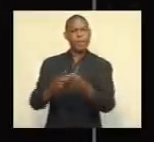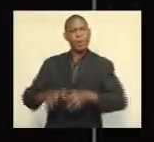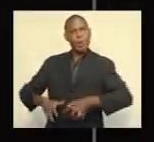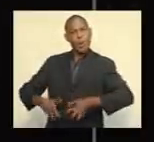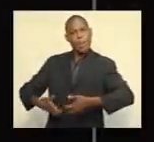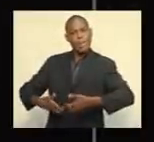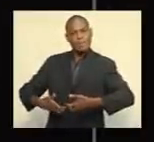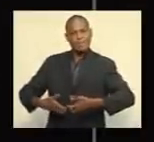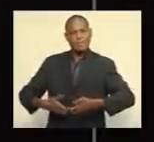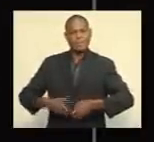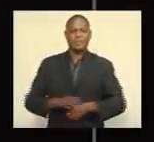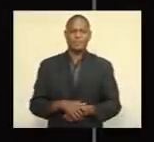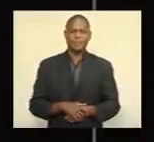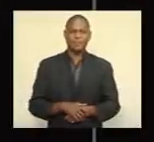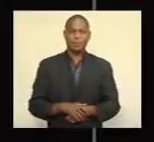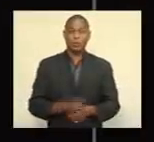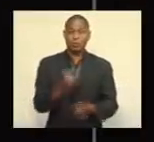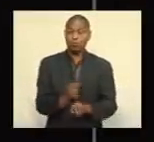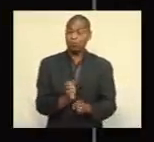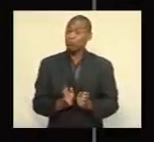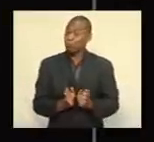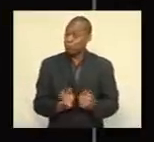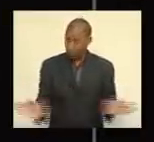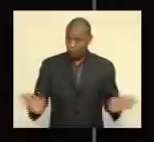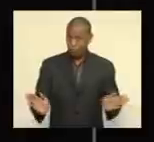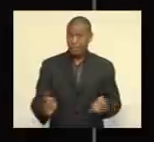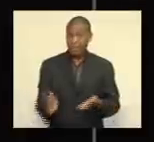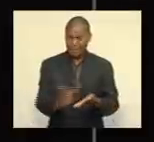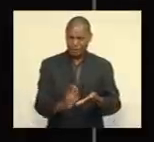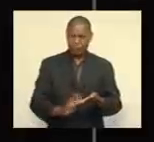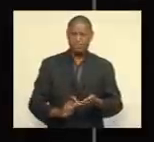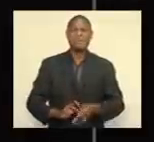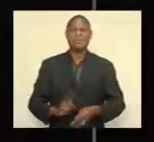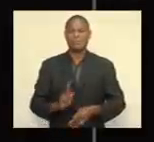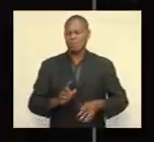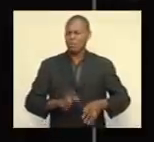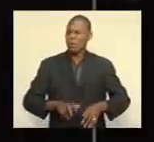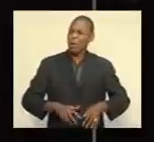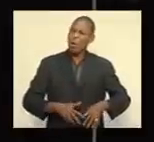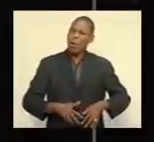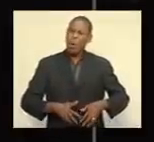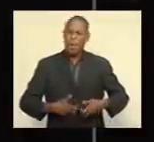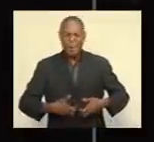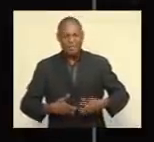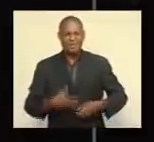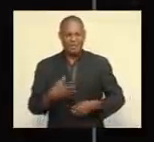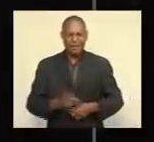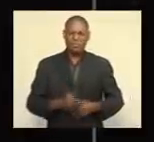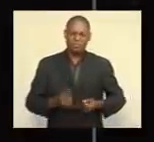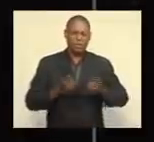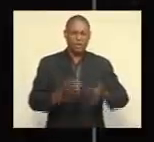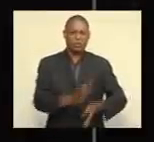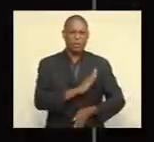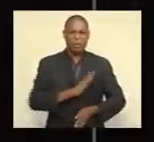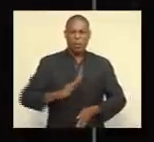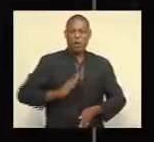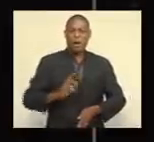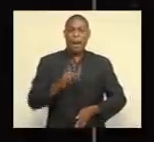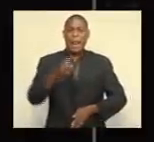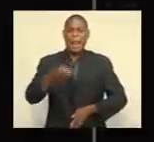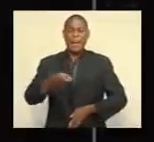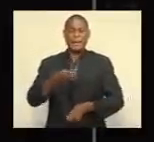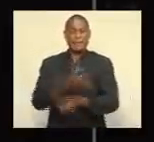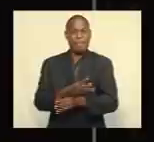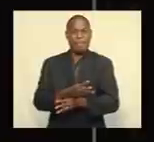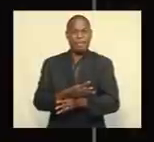members. General Secretary Lenaita Sinduru says complaints will be presented to the Management Board next month to determine the next course